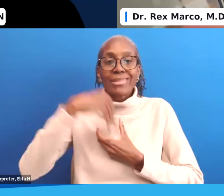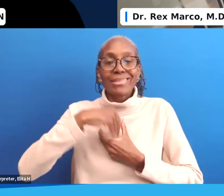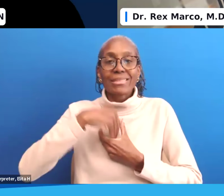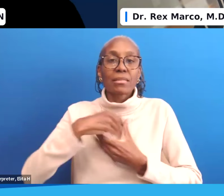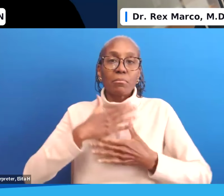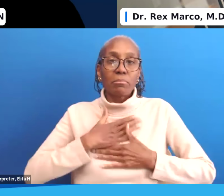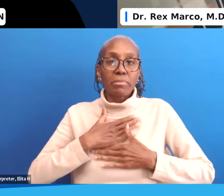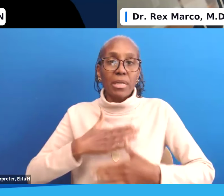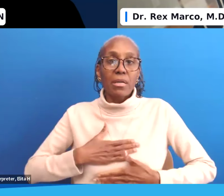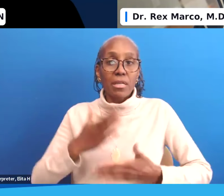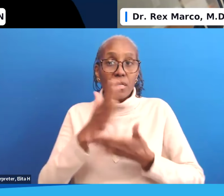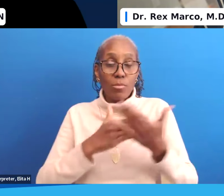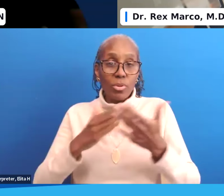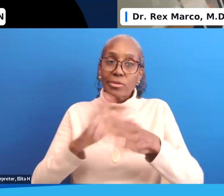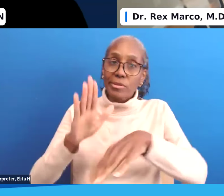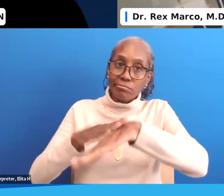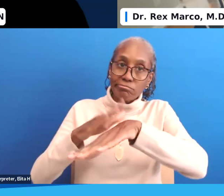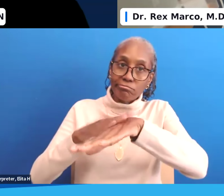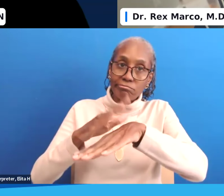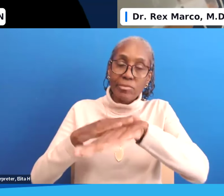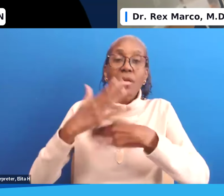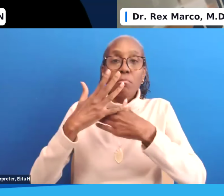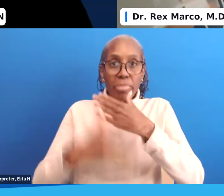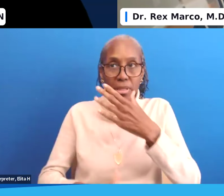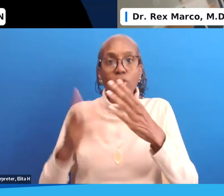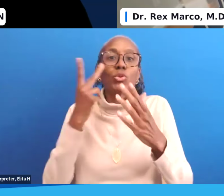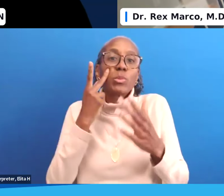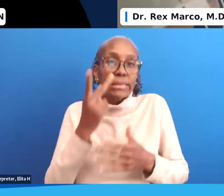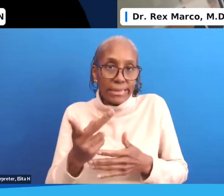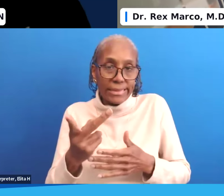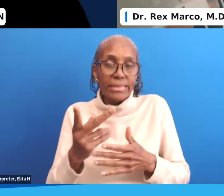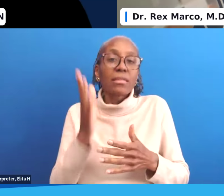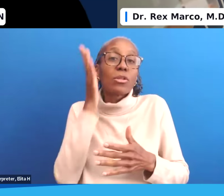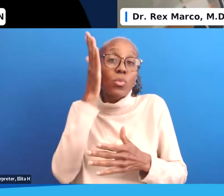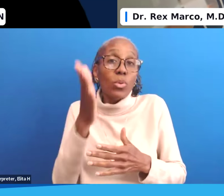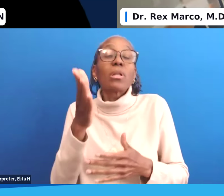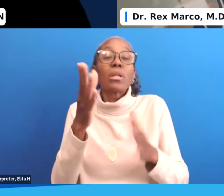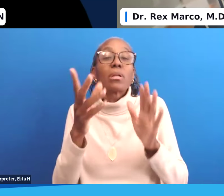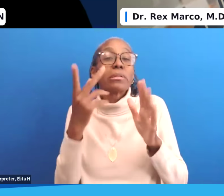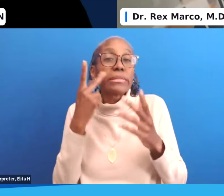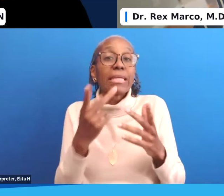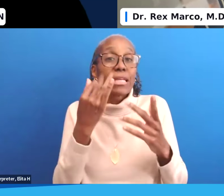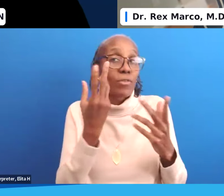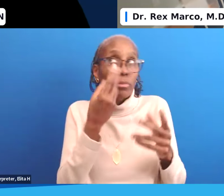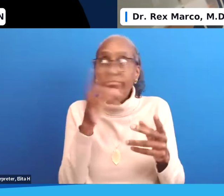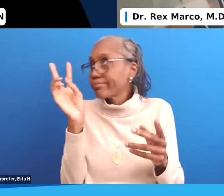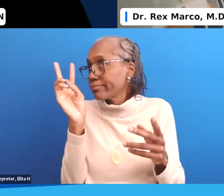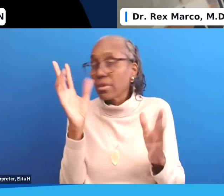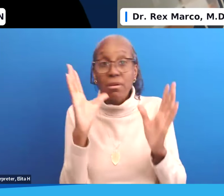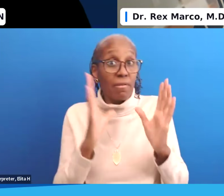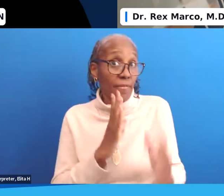there is blood on the screen. So just know that, that will be coming. So if you want to look away, you can look